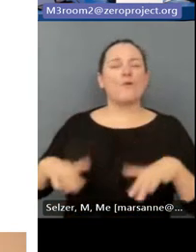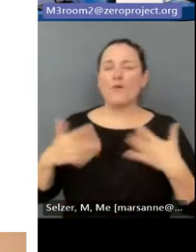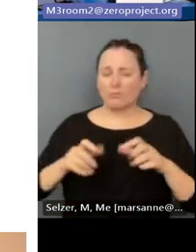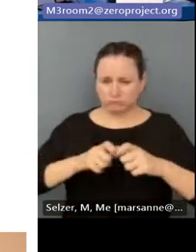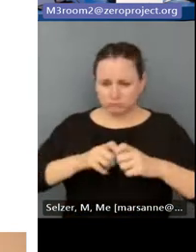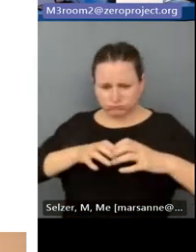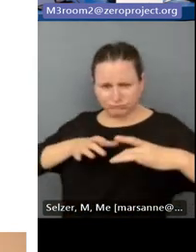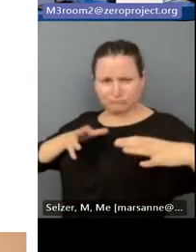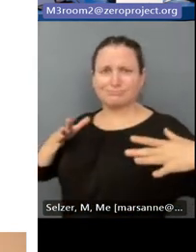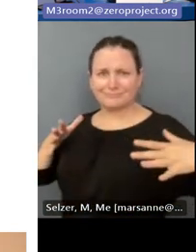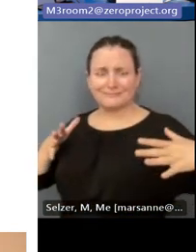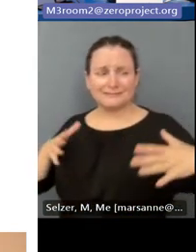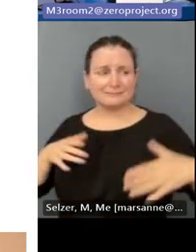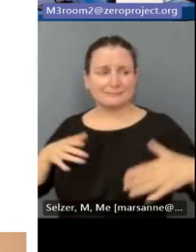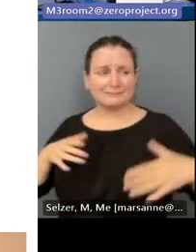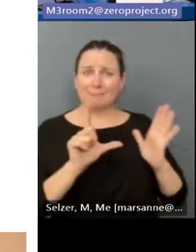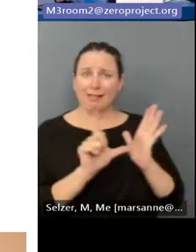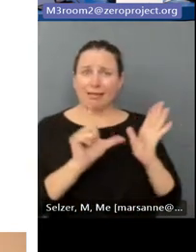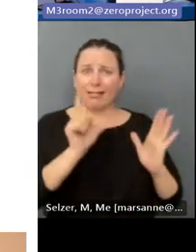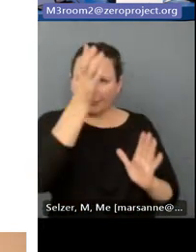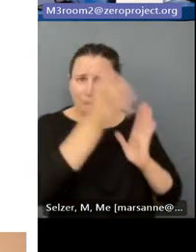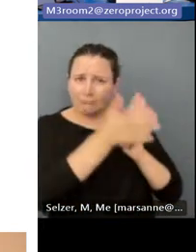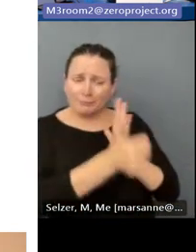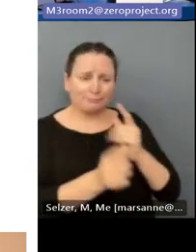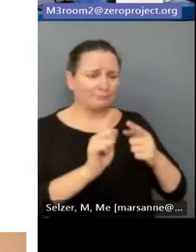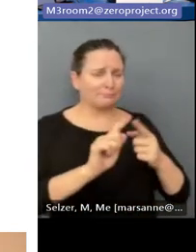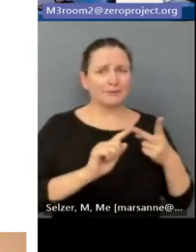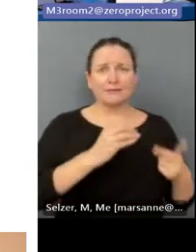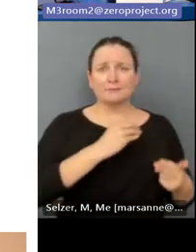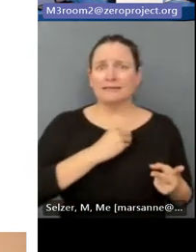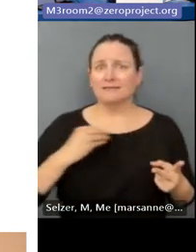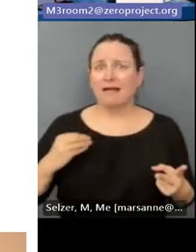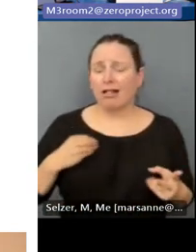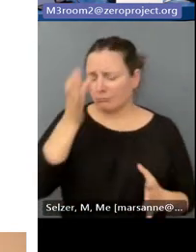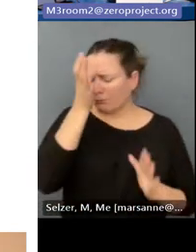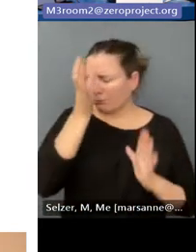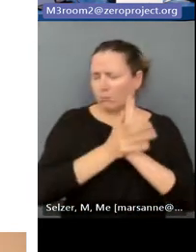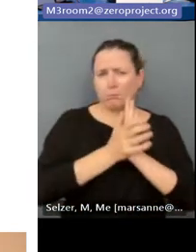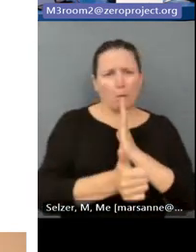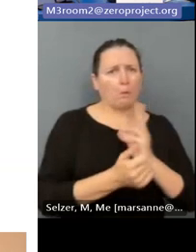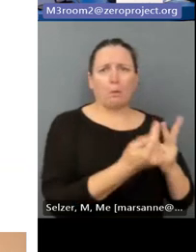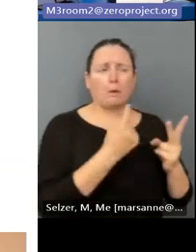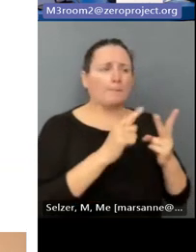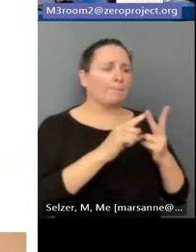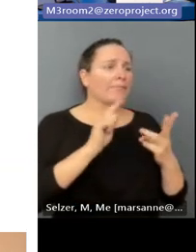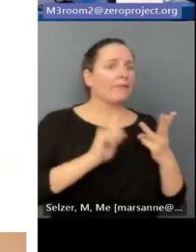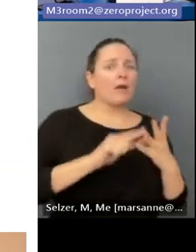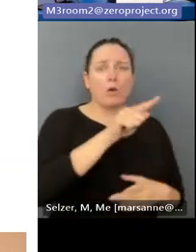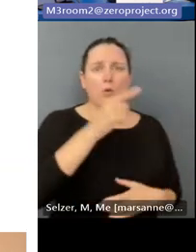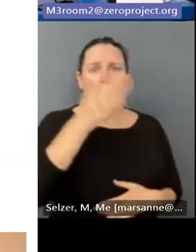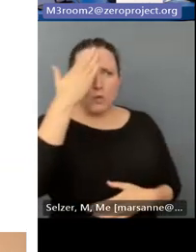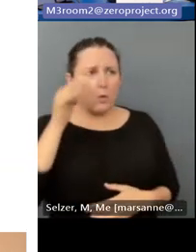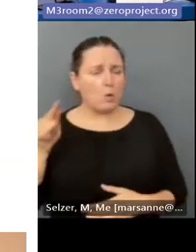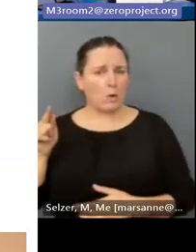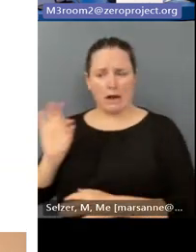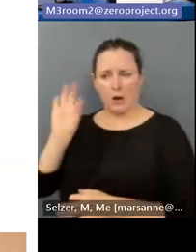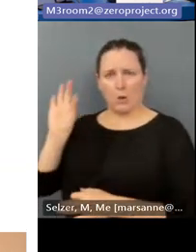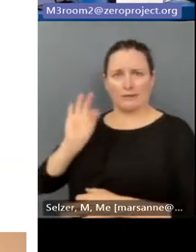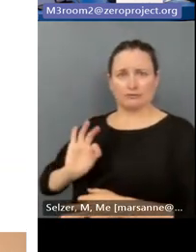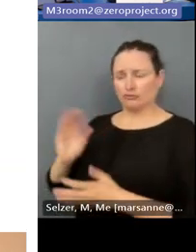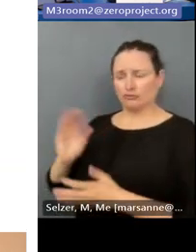So we had legal specialists from around the country, medical specialists, anyone who could provide relevant and accurate information to these